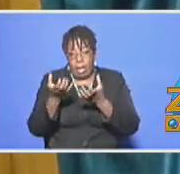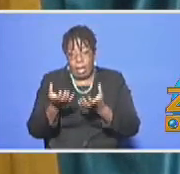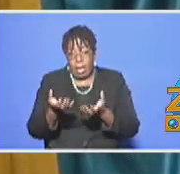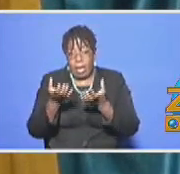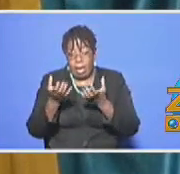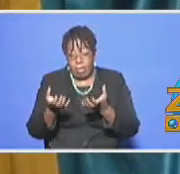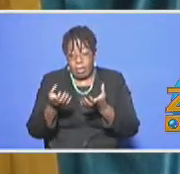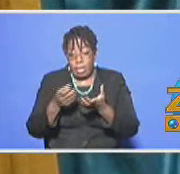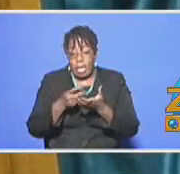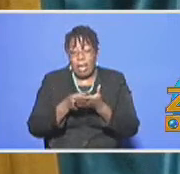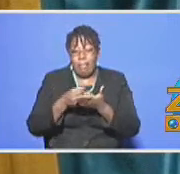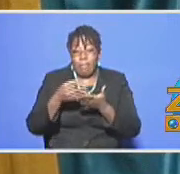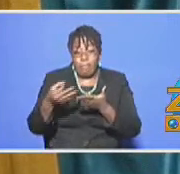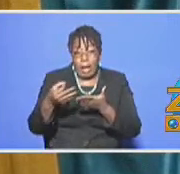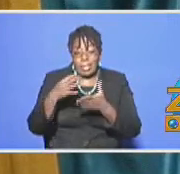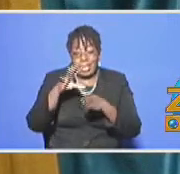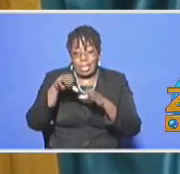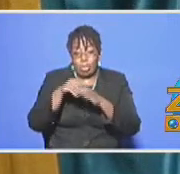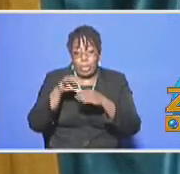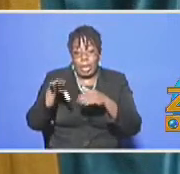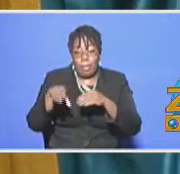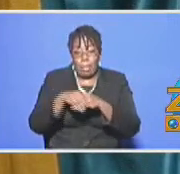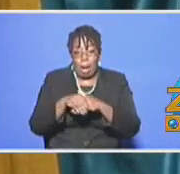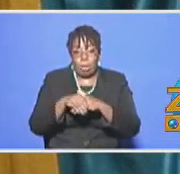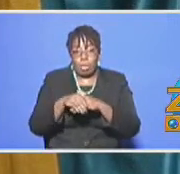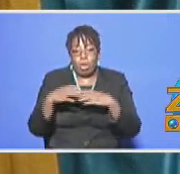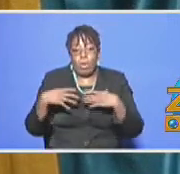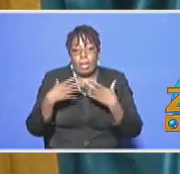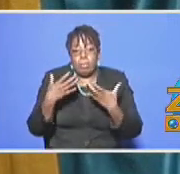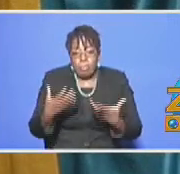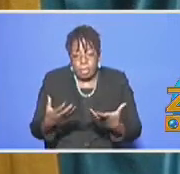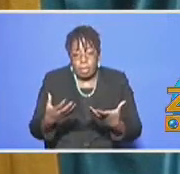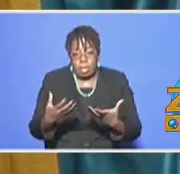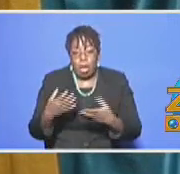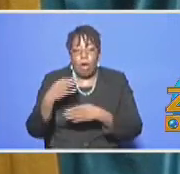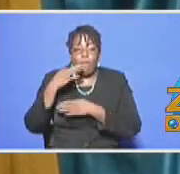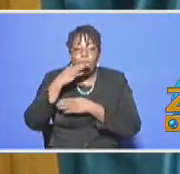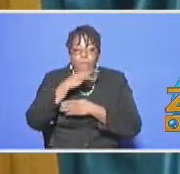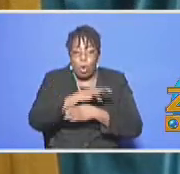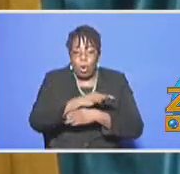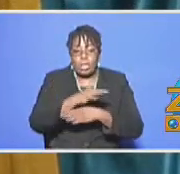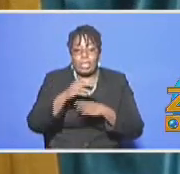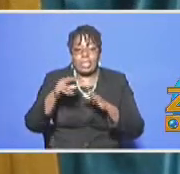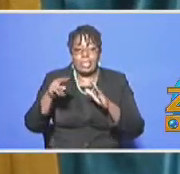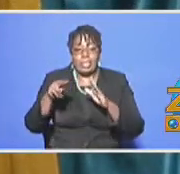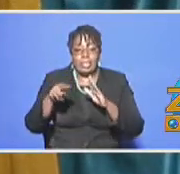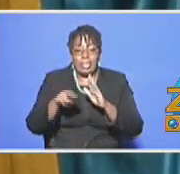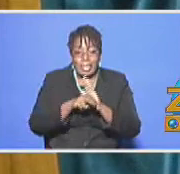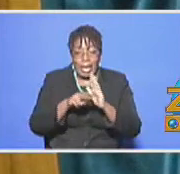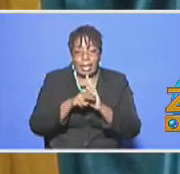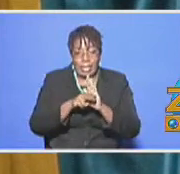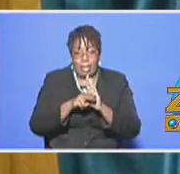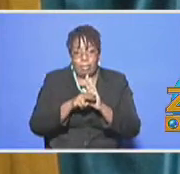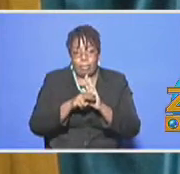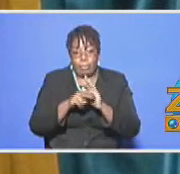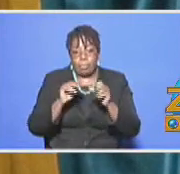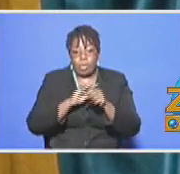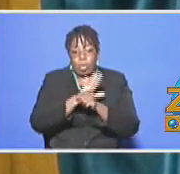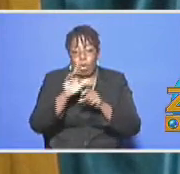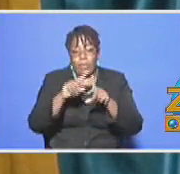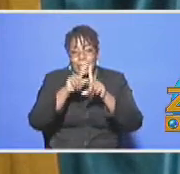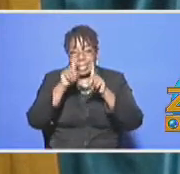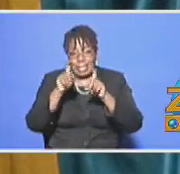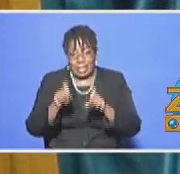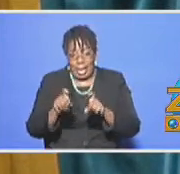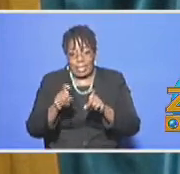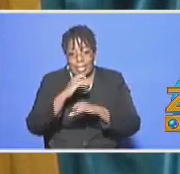Bahamians, including a married couple who admitted having forged negative COVID-19 test results at the